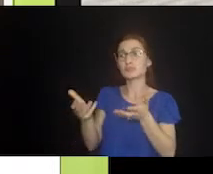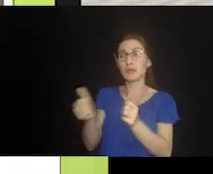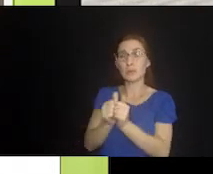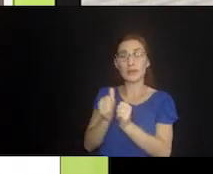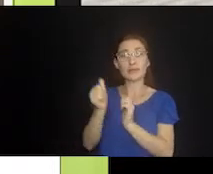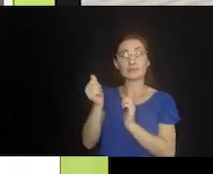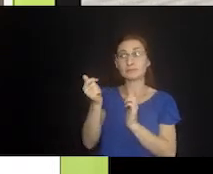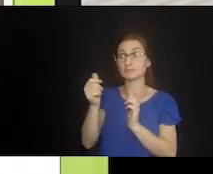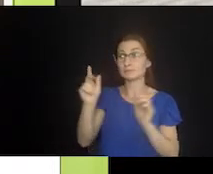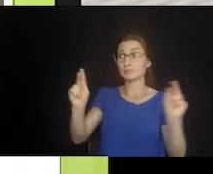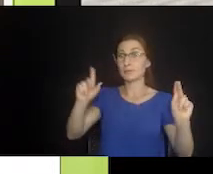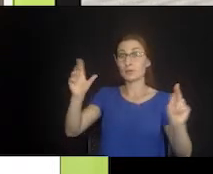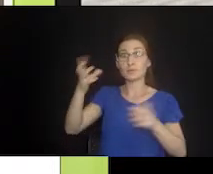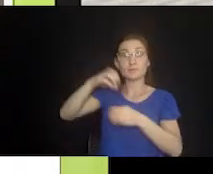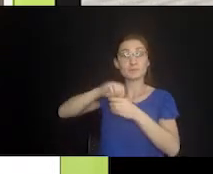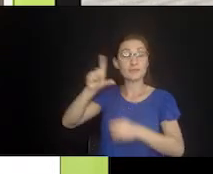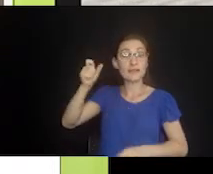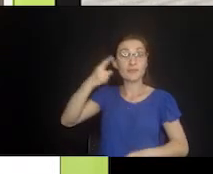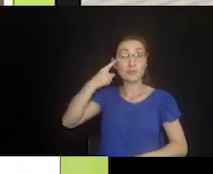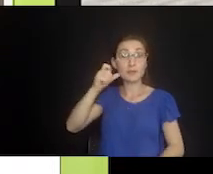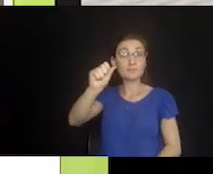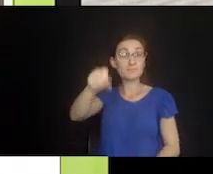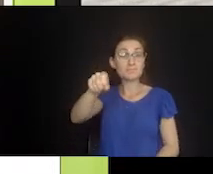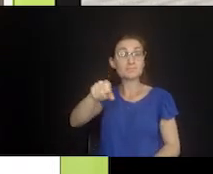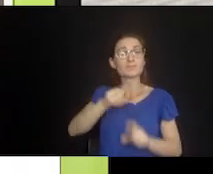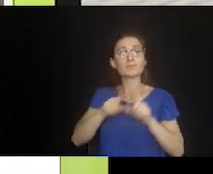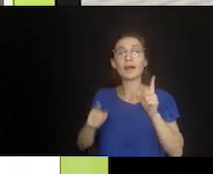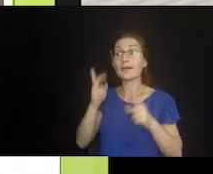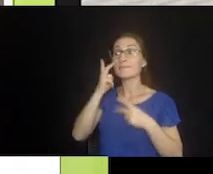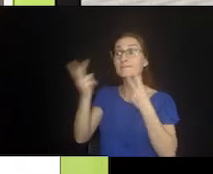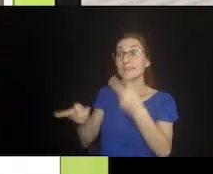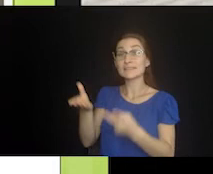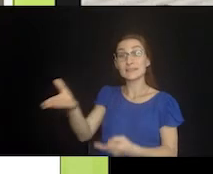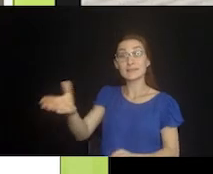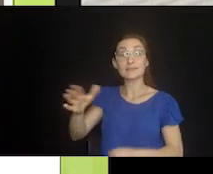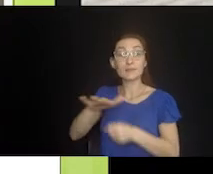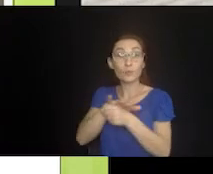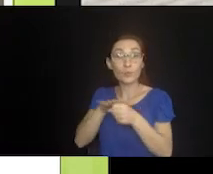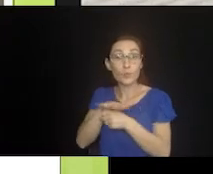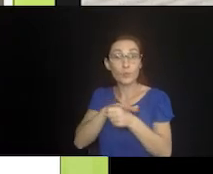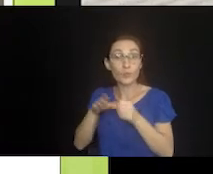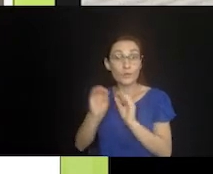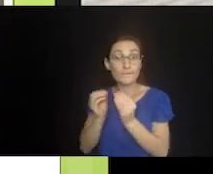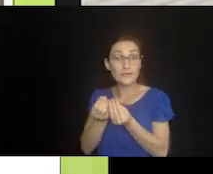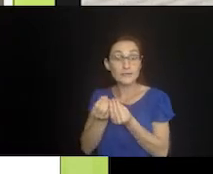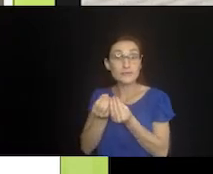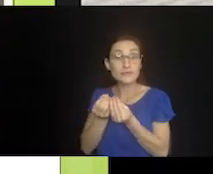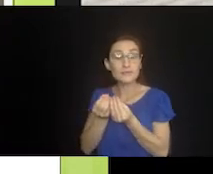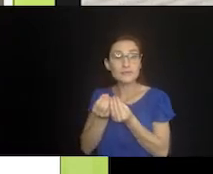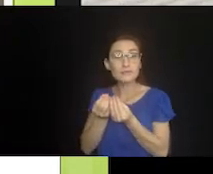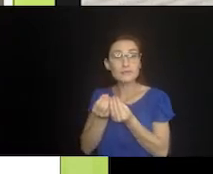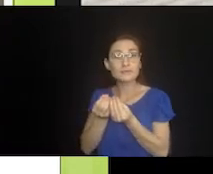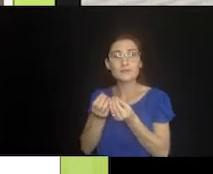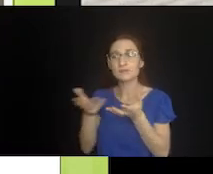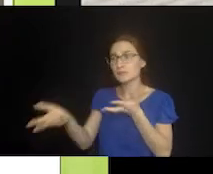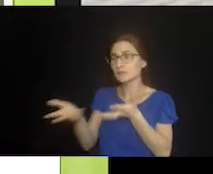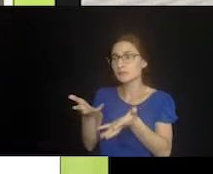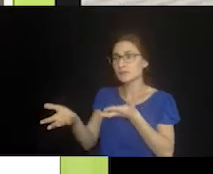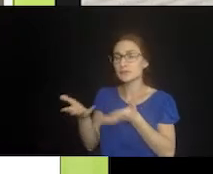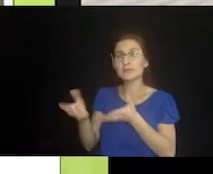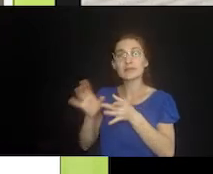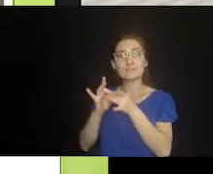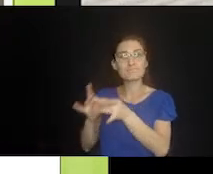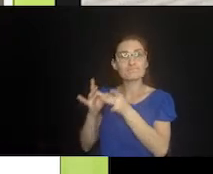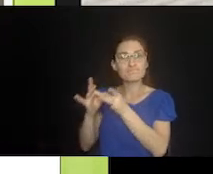And that is a great day to talk to your legislators, but you need to visit your legislators when you're at home, at their